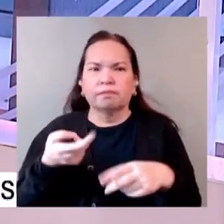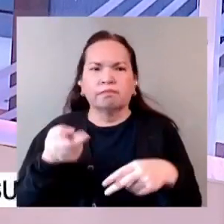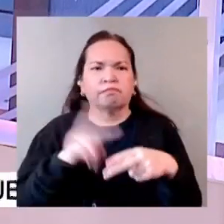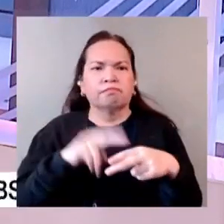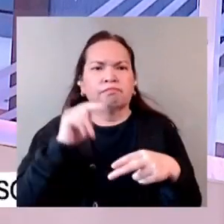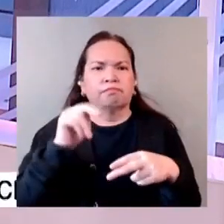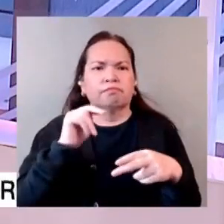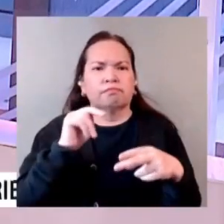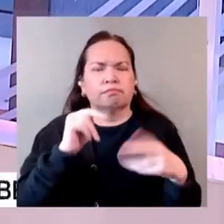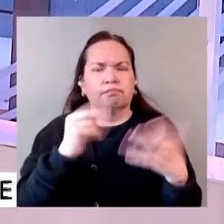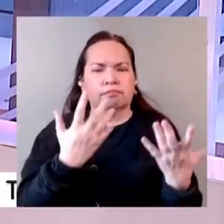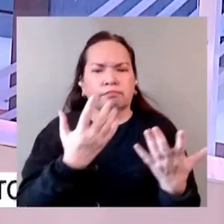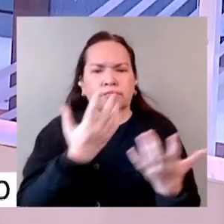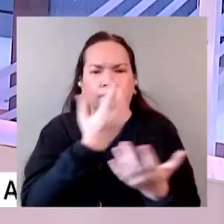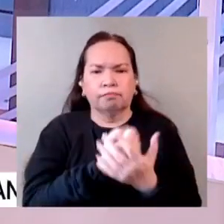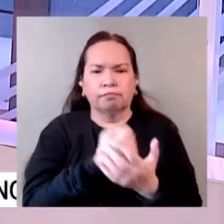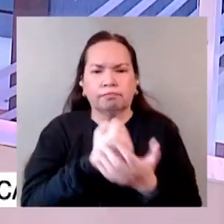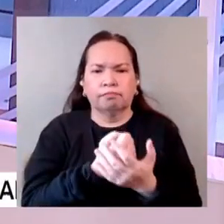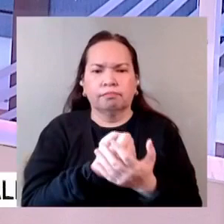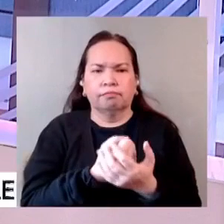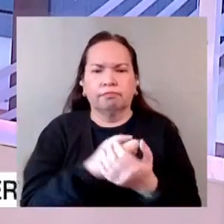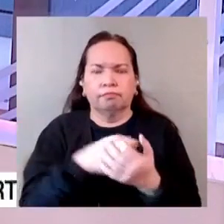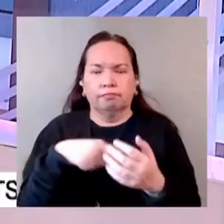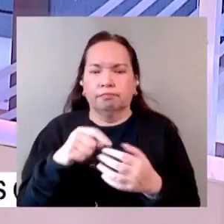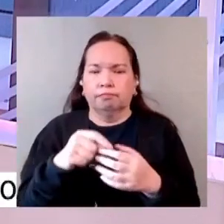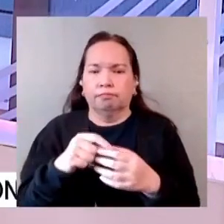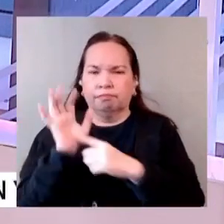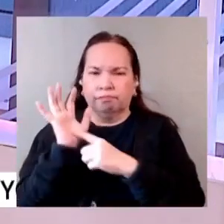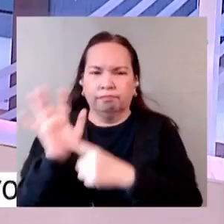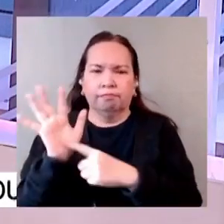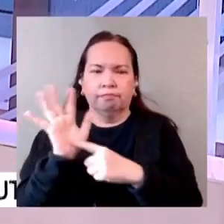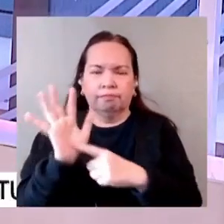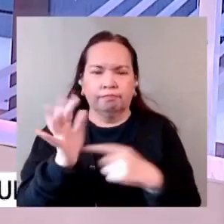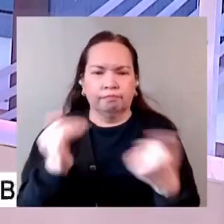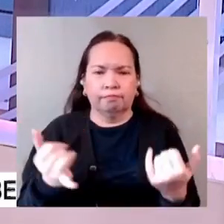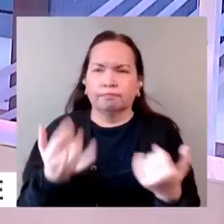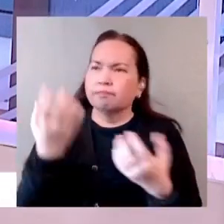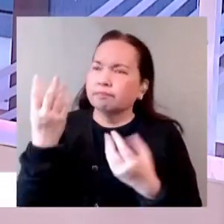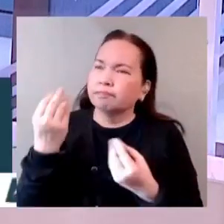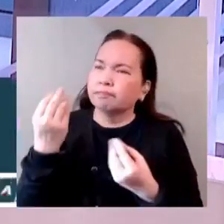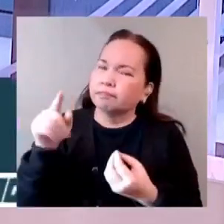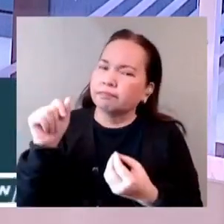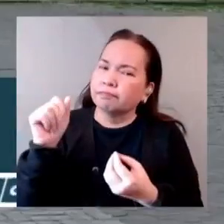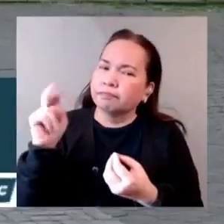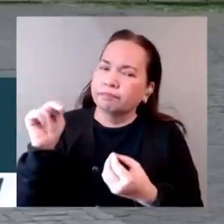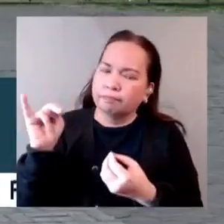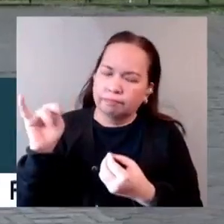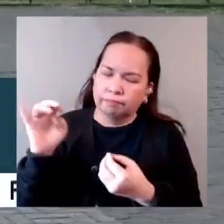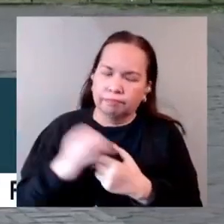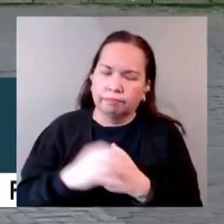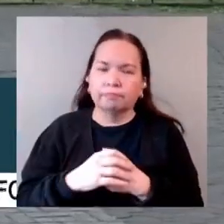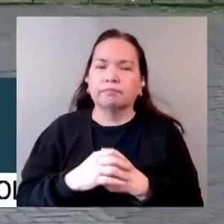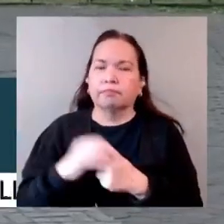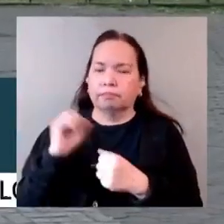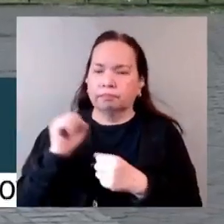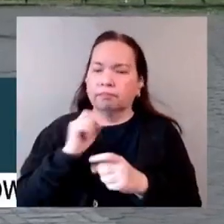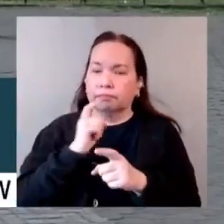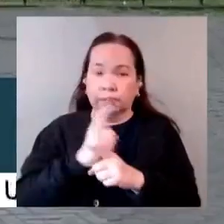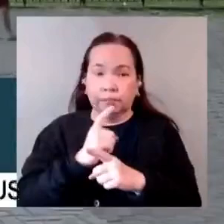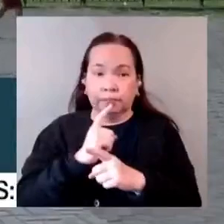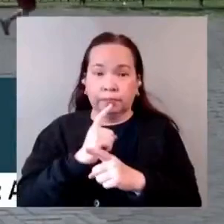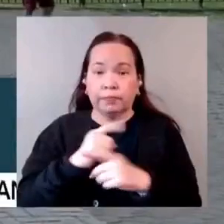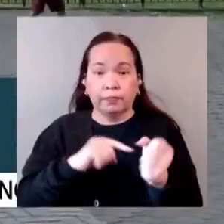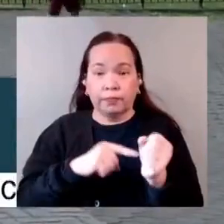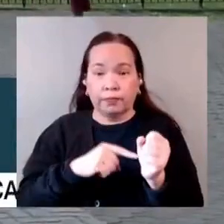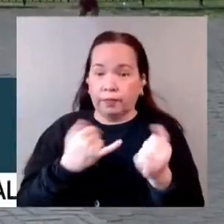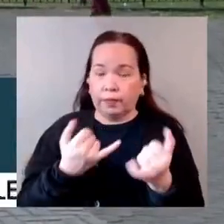today. Our very own Annie Perez now joins us with that story. Annie, what more can you tell us? Yes, Carmina, that's right. Starting today, workers